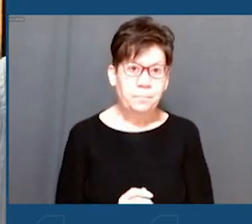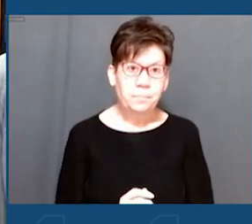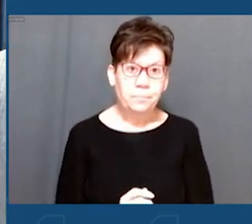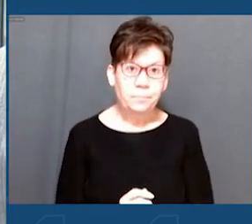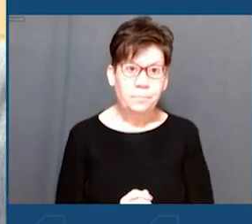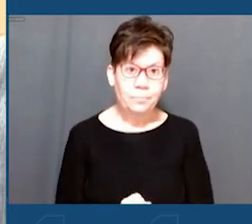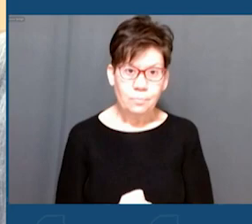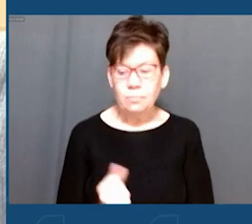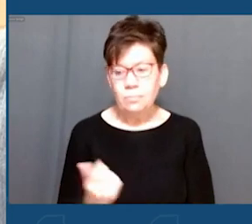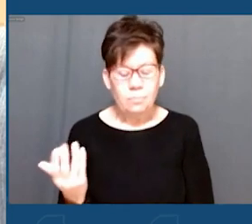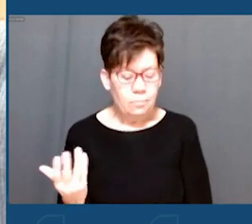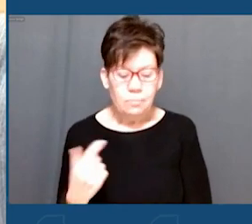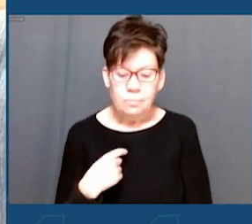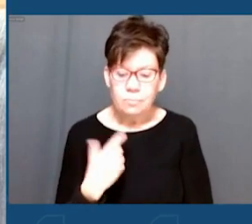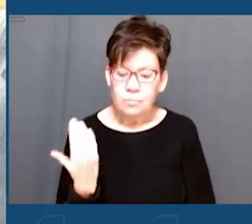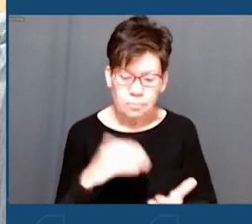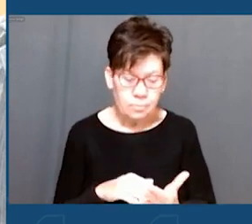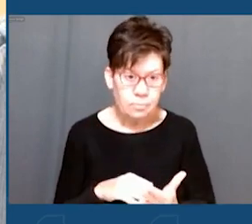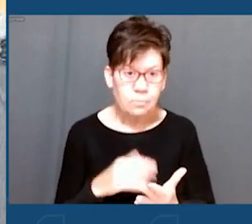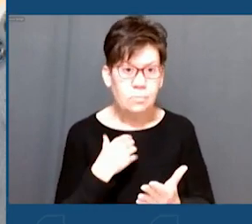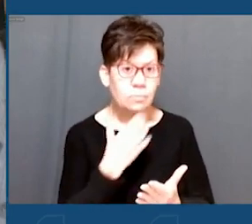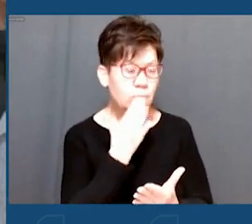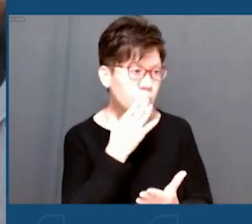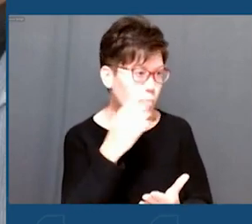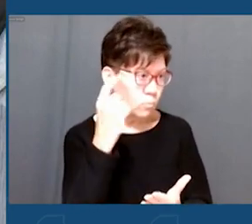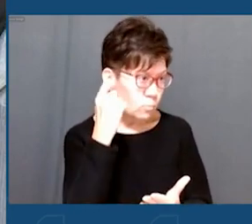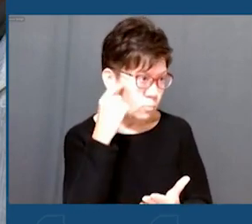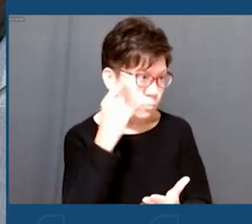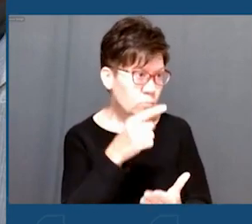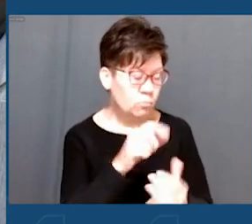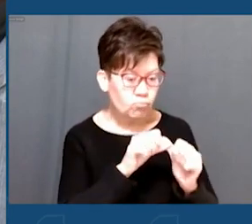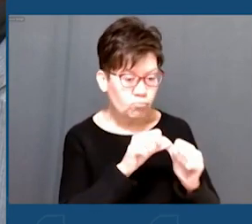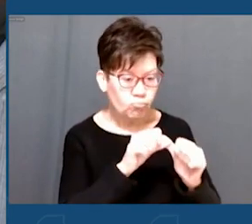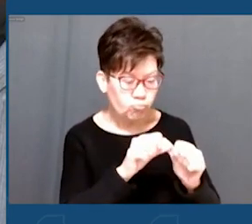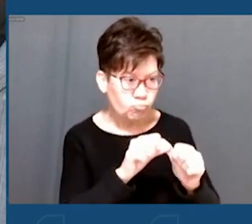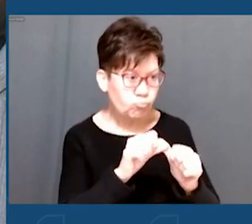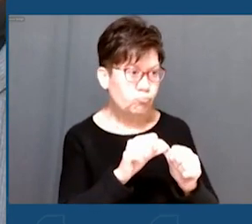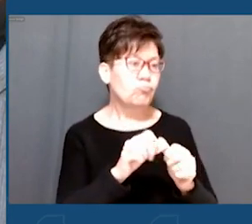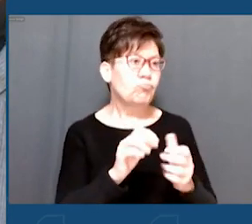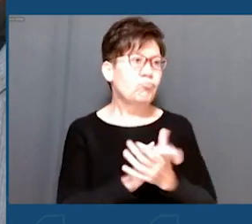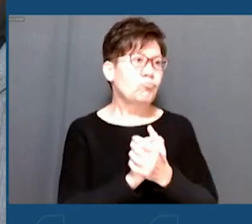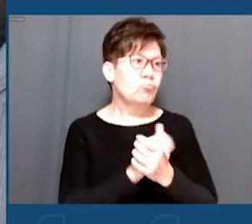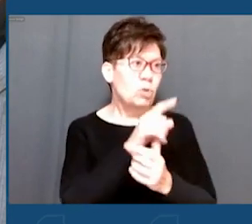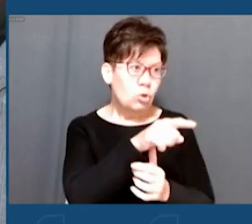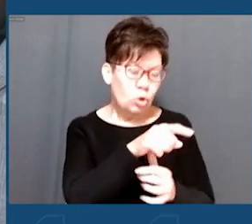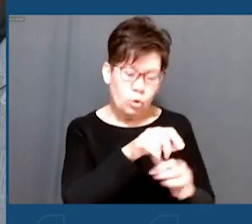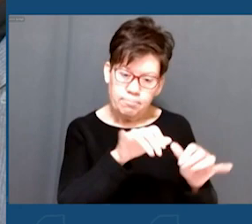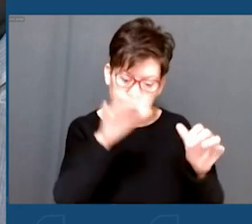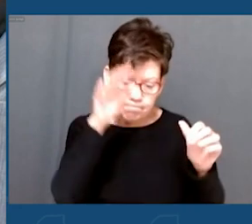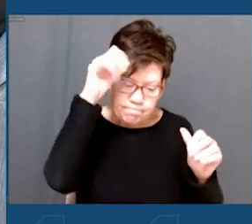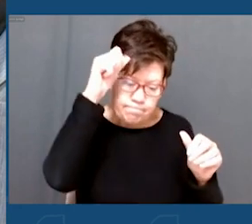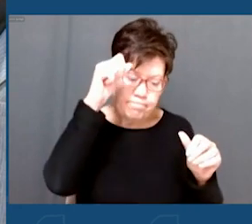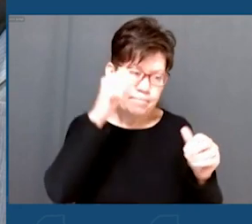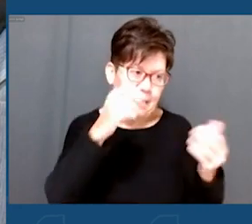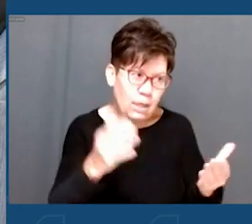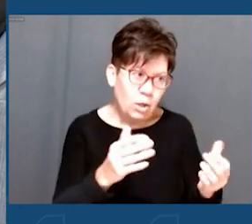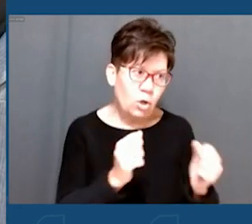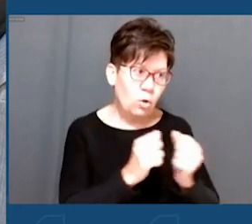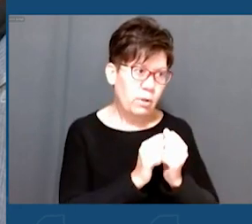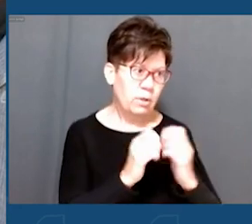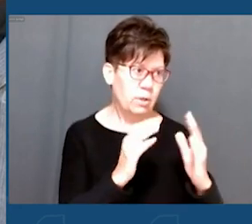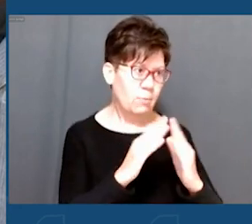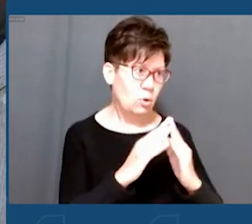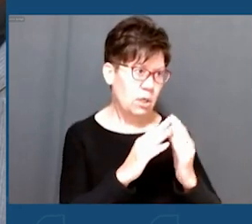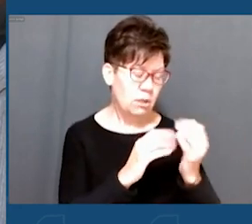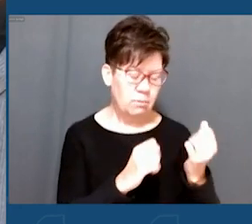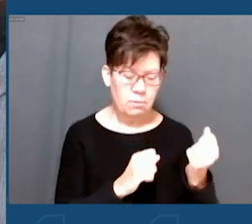Just would like to once again thank you, Governor, for continuing to stand steadfast with the community when we need you most. Also